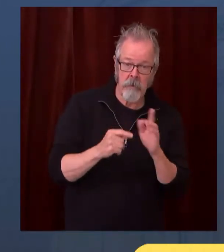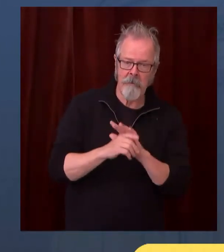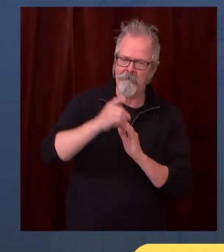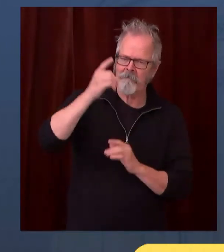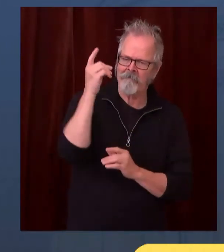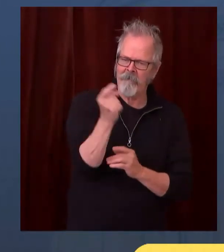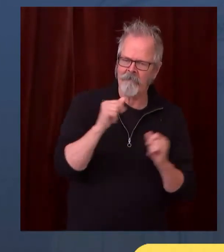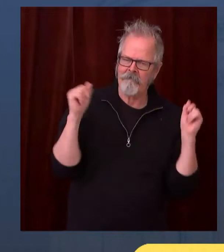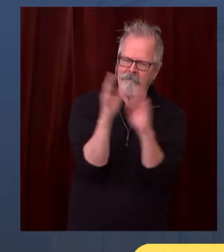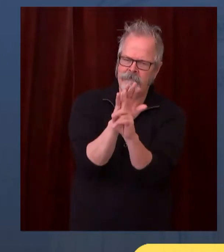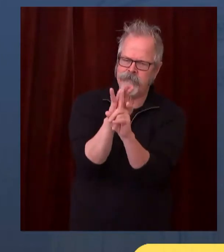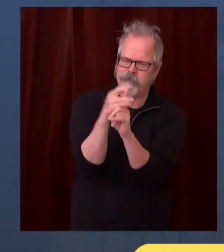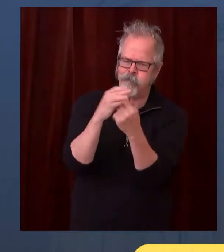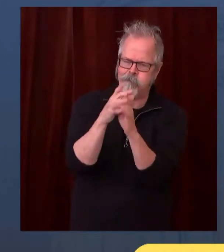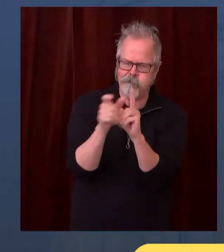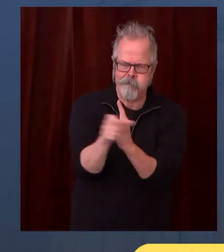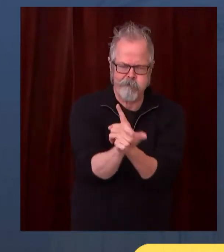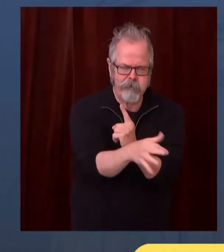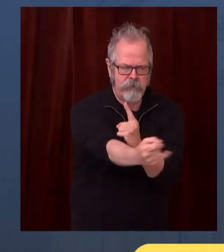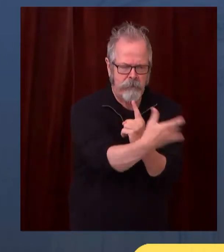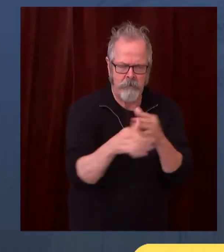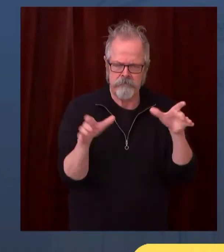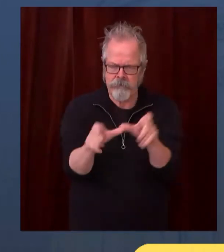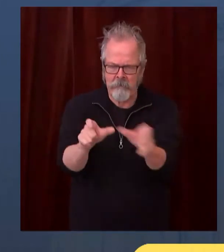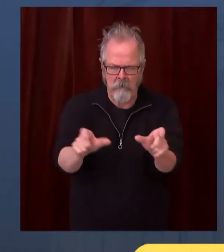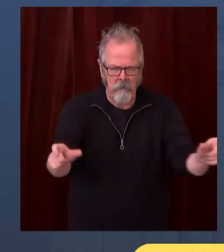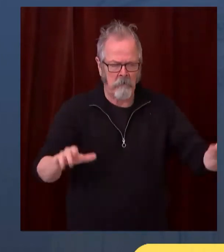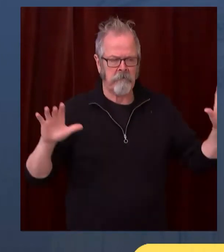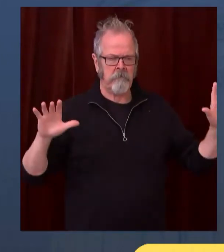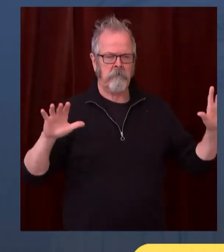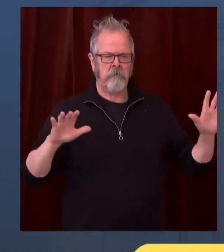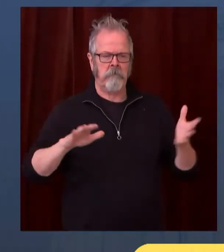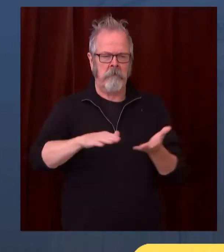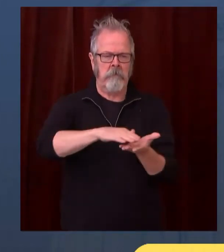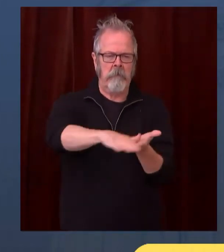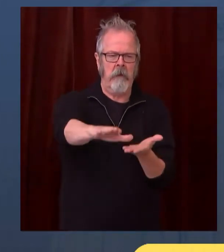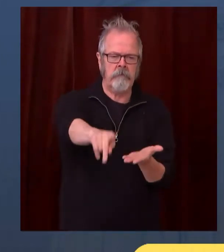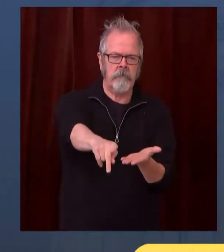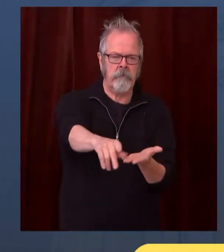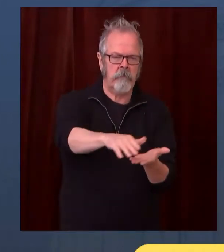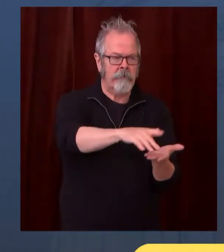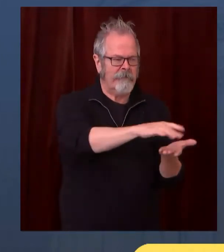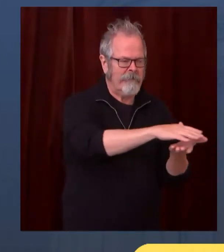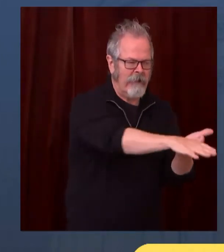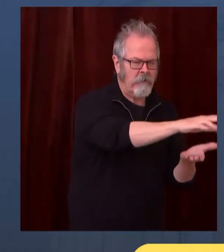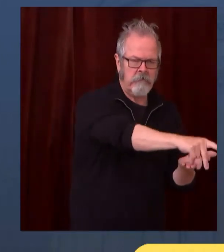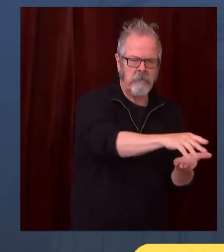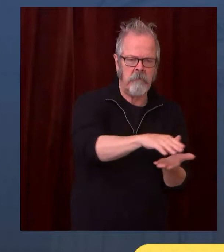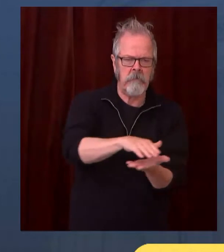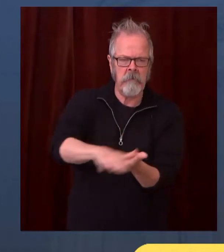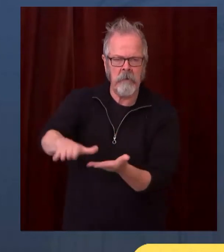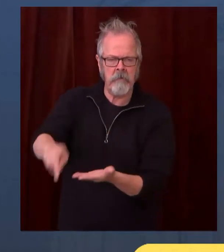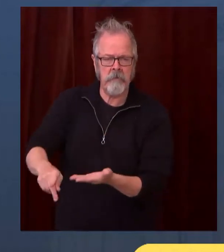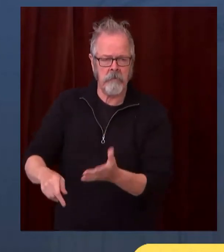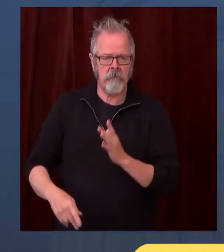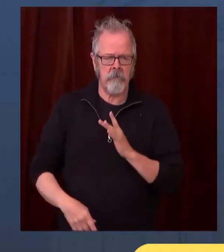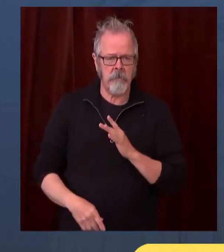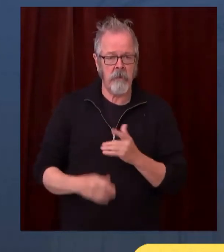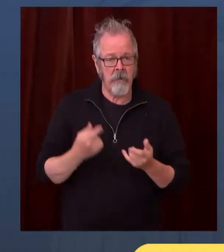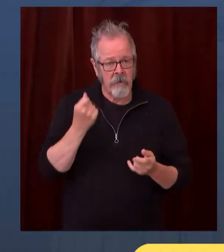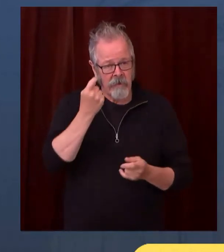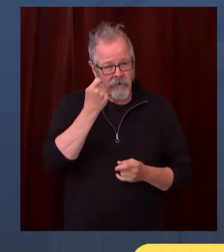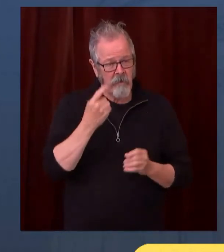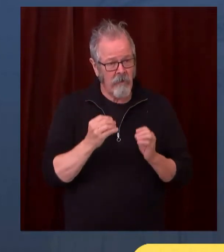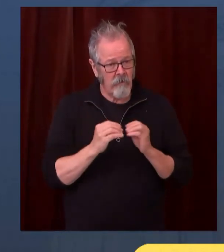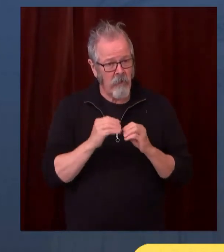path. We have a long way to go. We have a lot of people. We have over 72,000 people in long-term care facilities, and